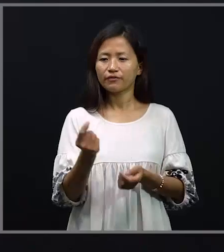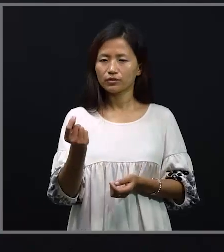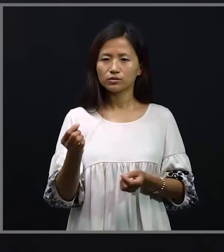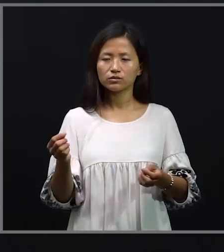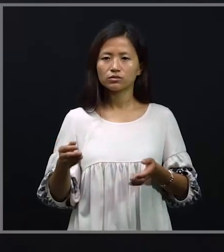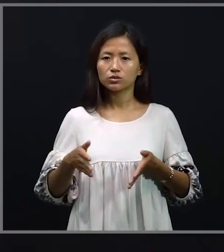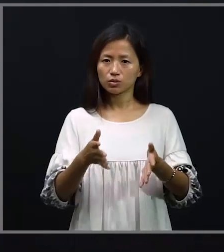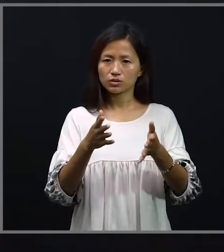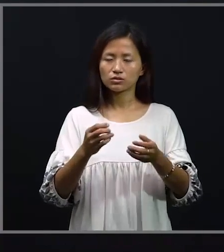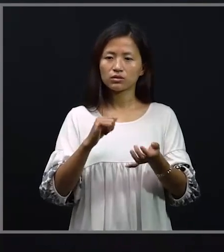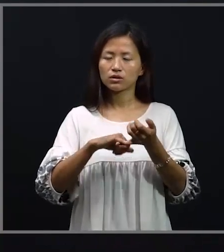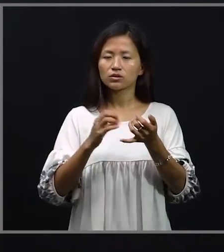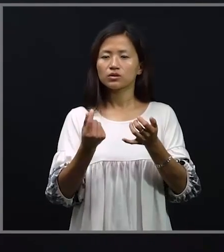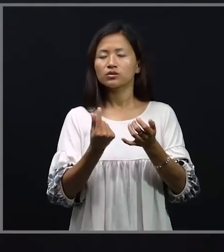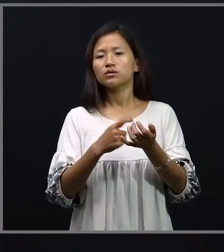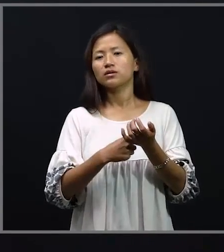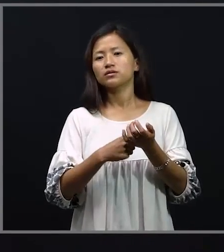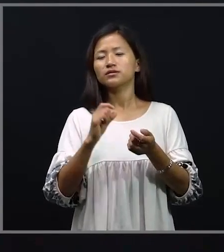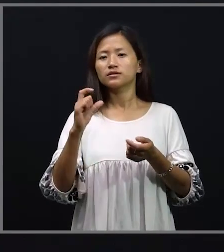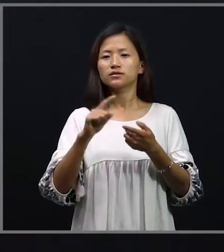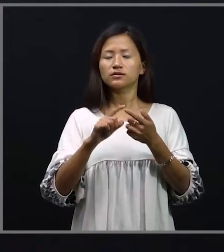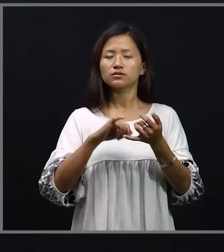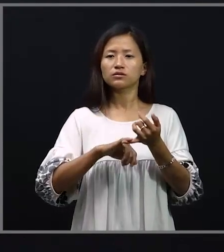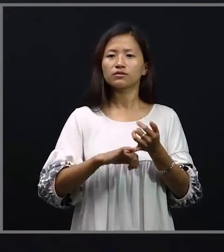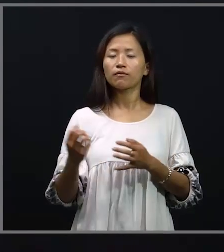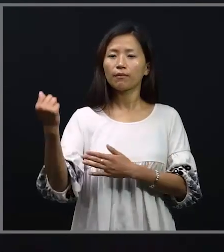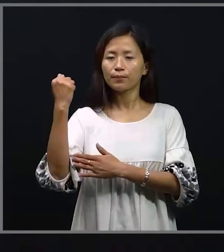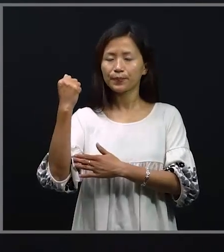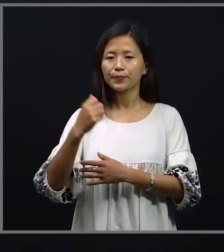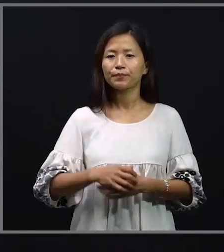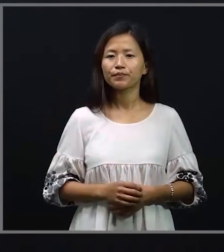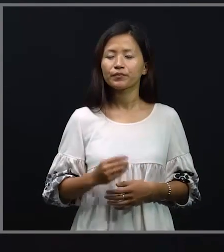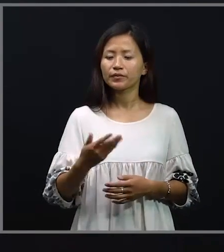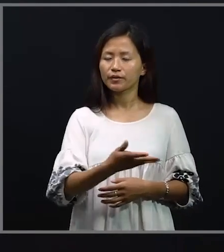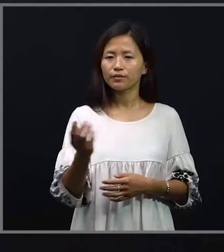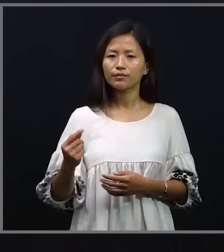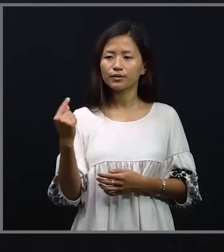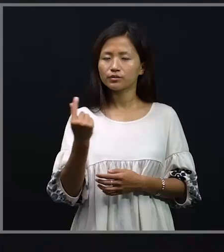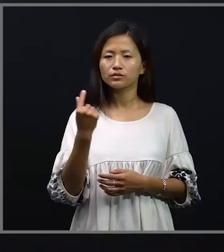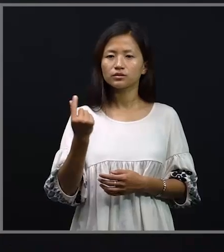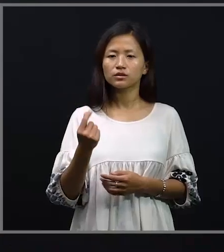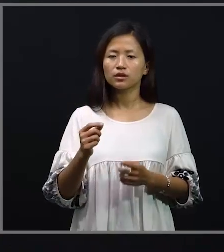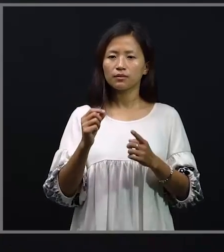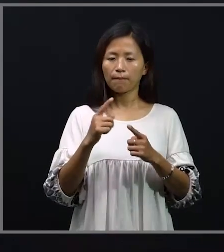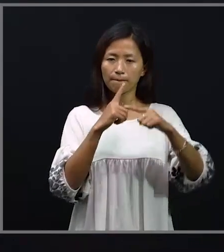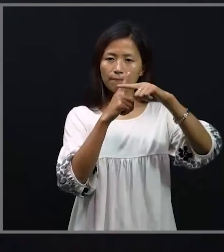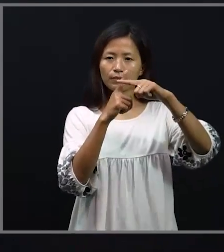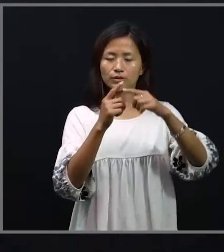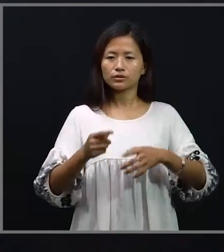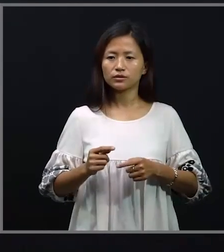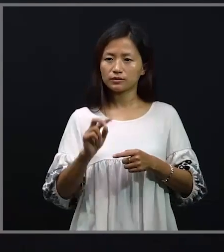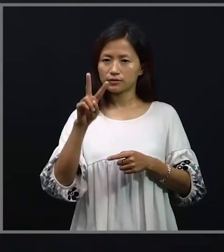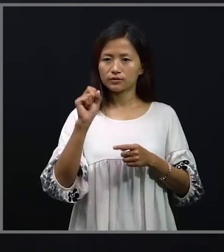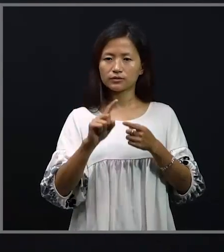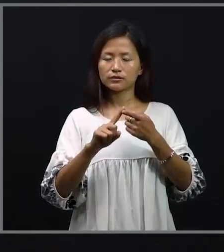power. Okay, once they acquired power, they may use in a good, positive way, or they may